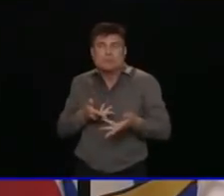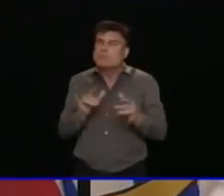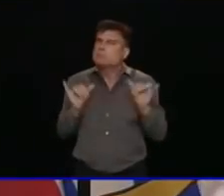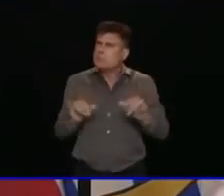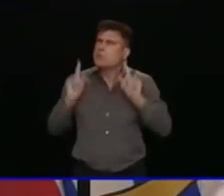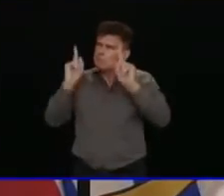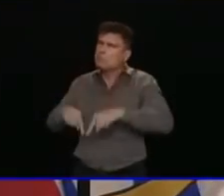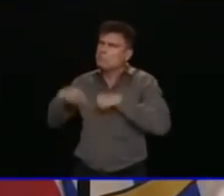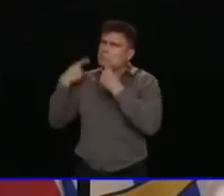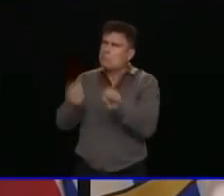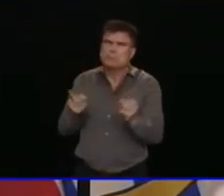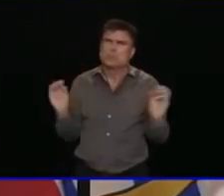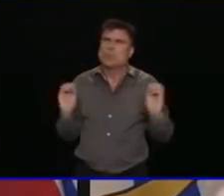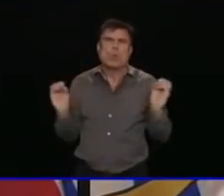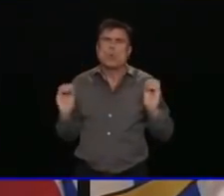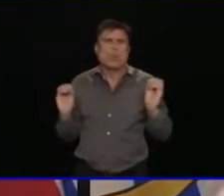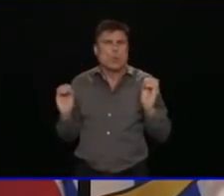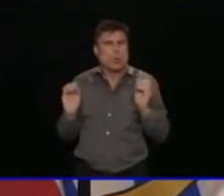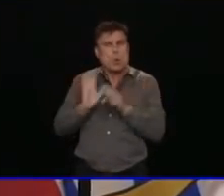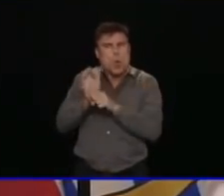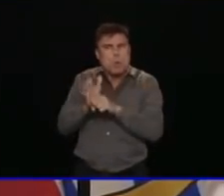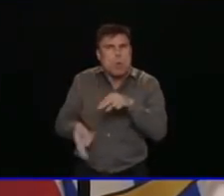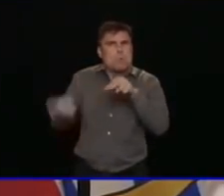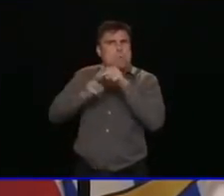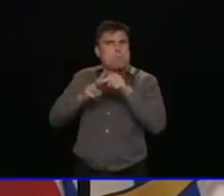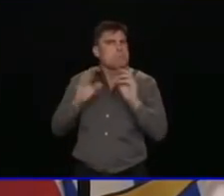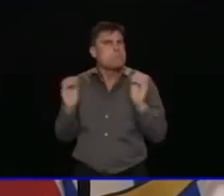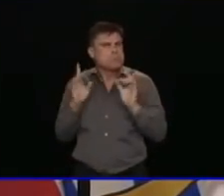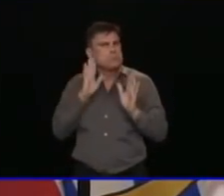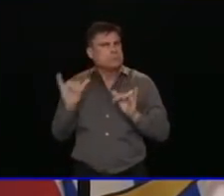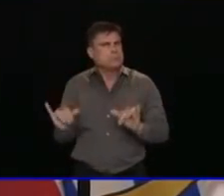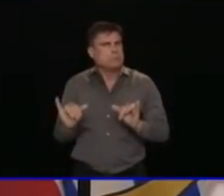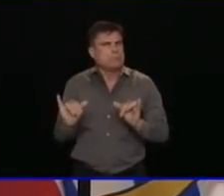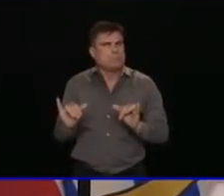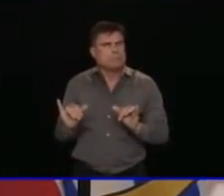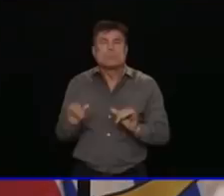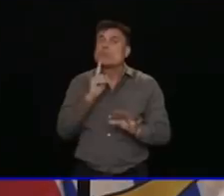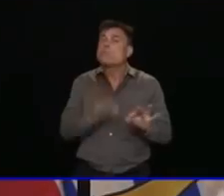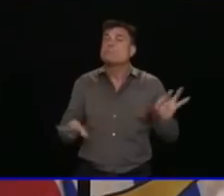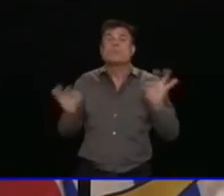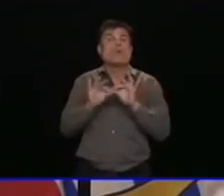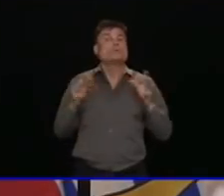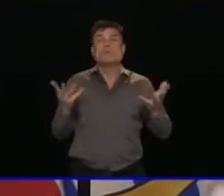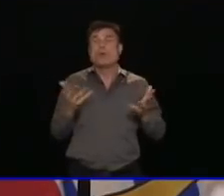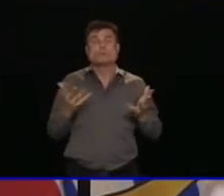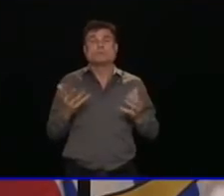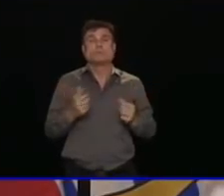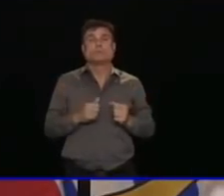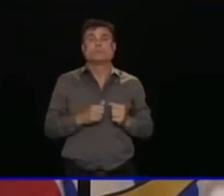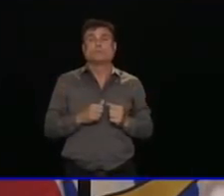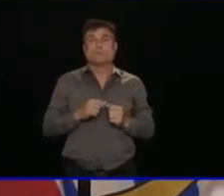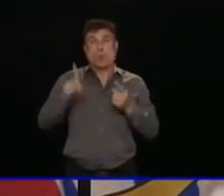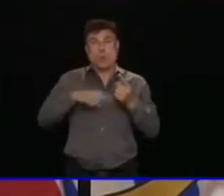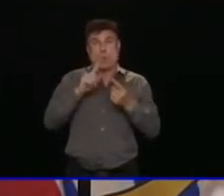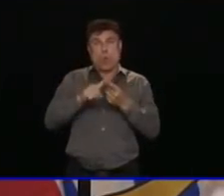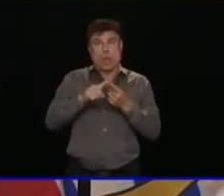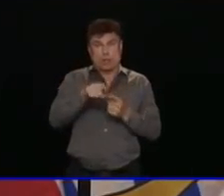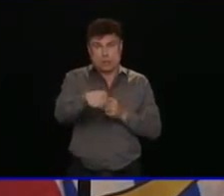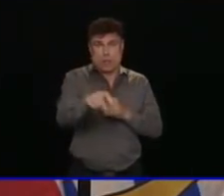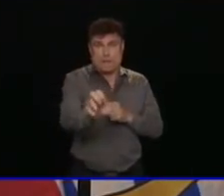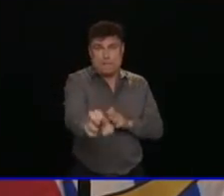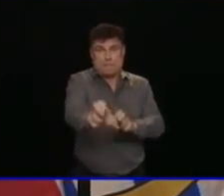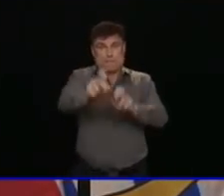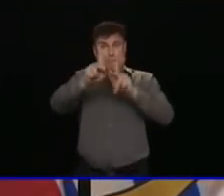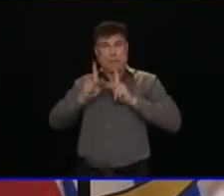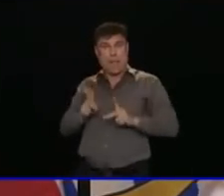in the States and when they come back to make sure that people aren't transmitting, and that they're taking the measures to have